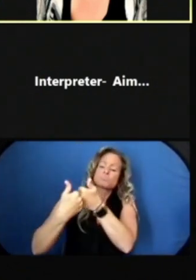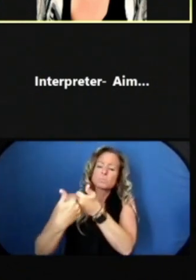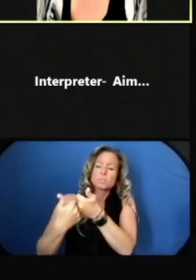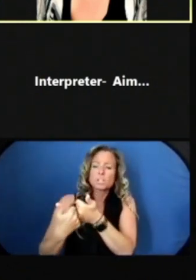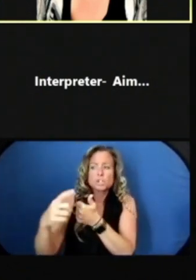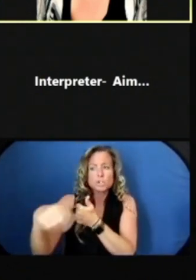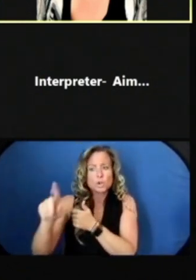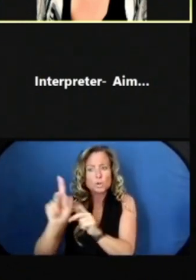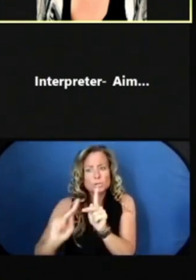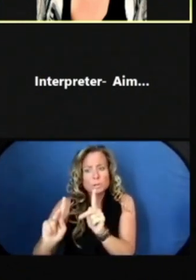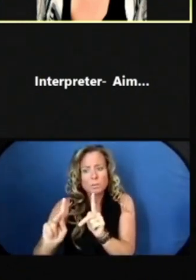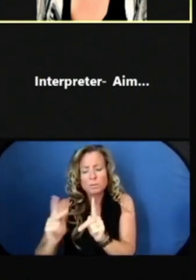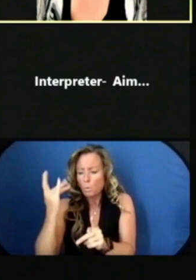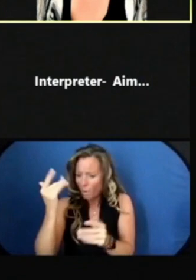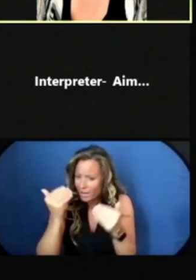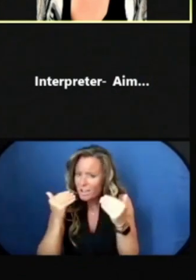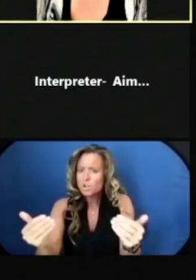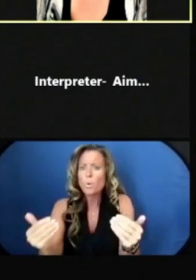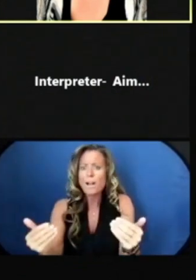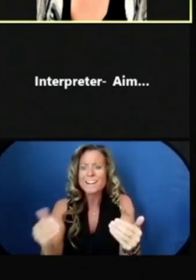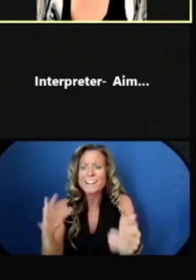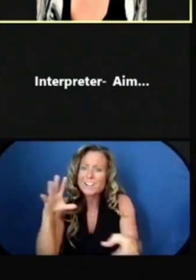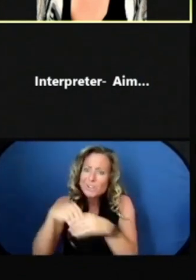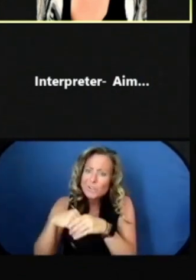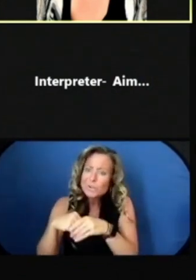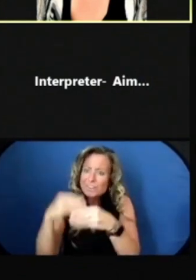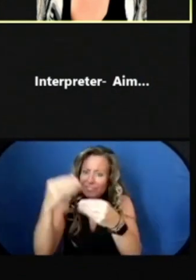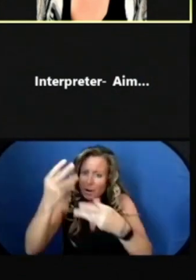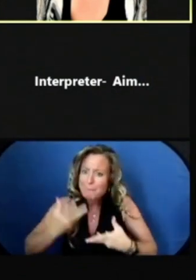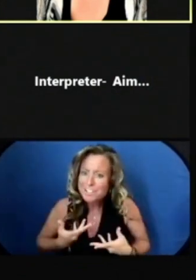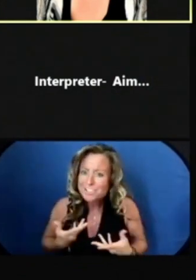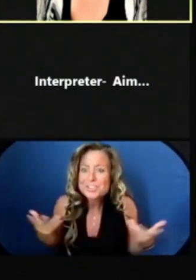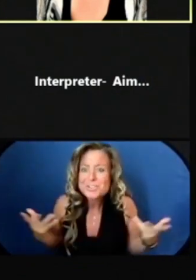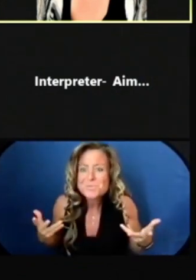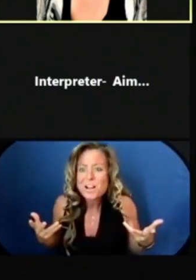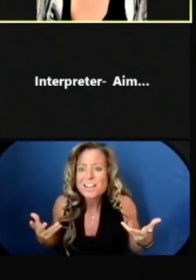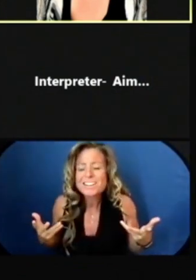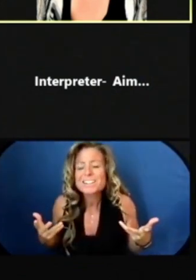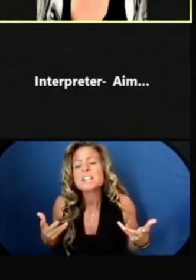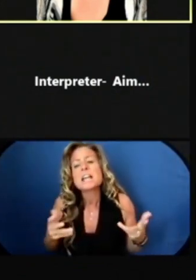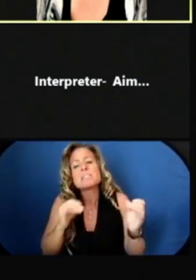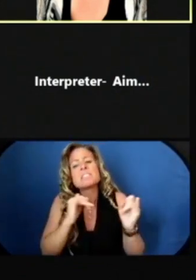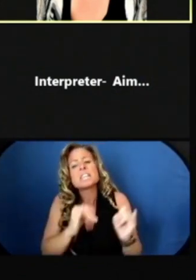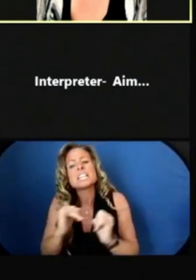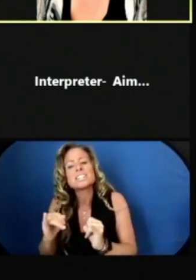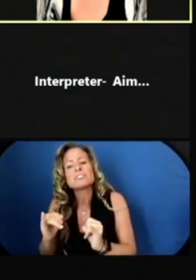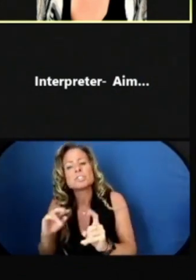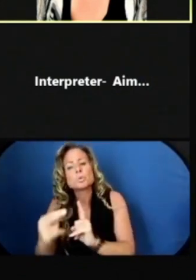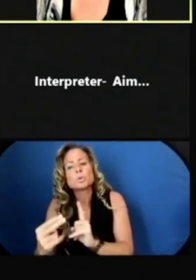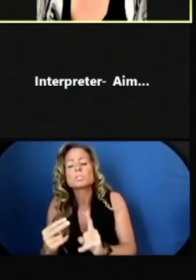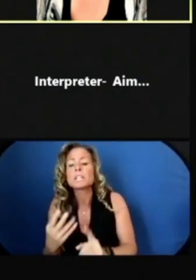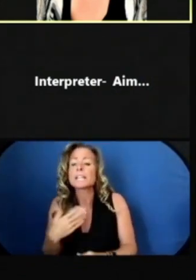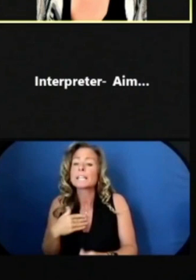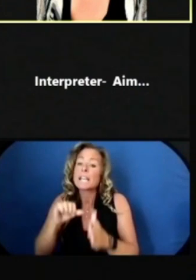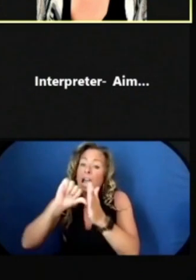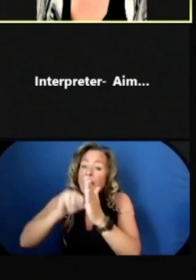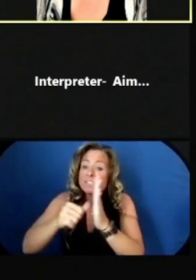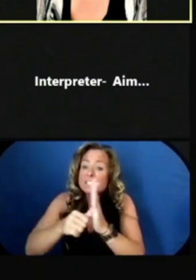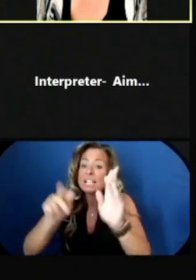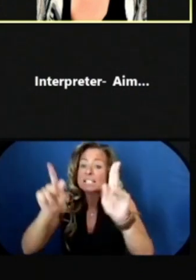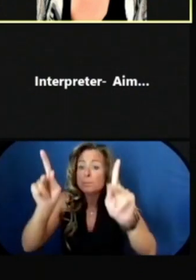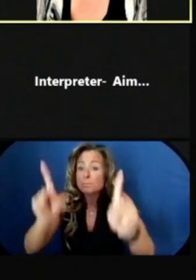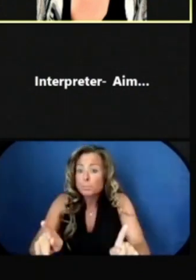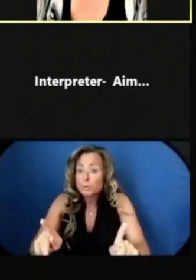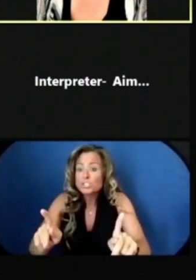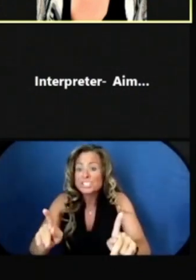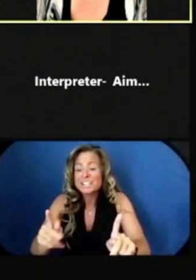people, why not include messaging that also provides an individualist frame? such as emphasizing the personal benefits